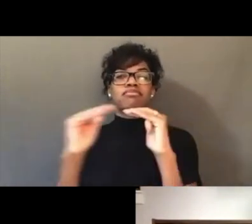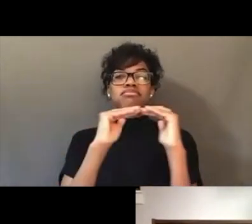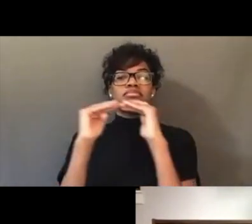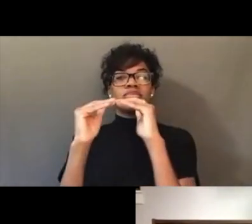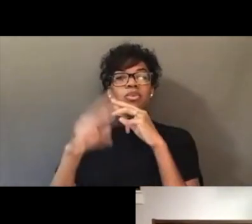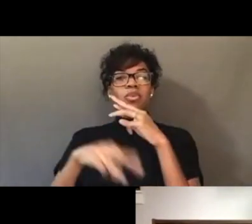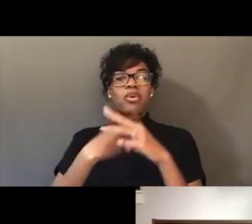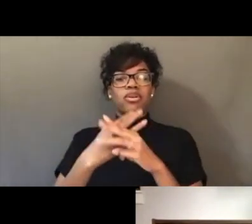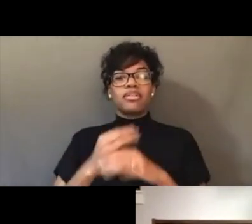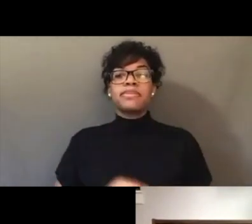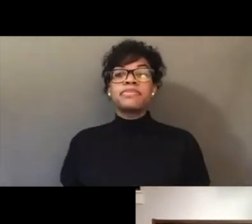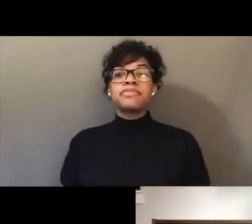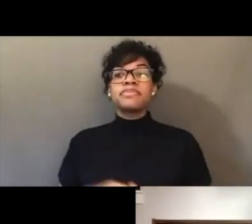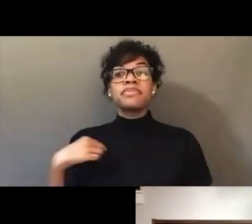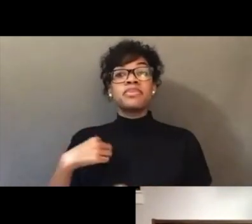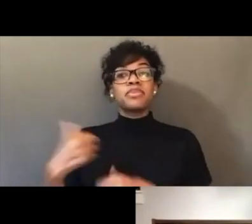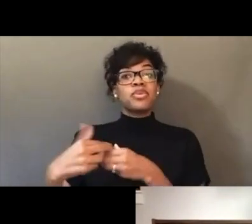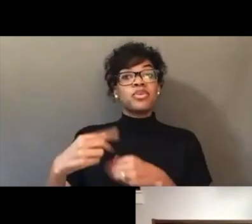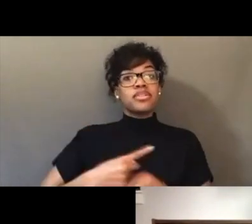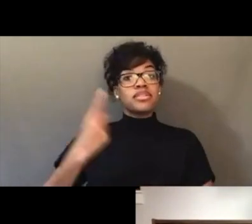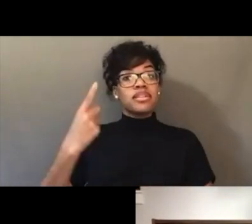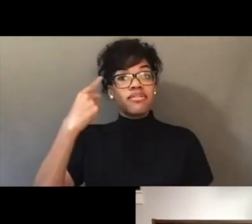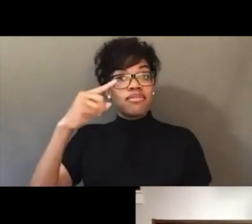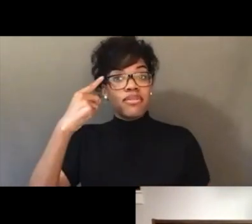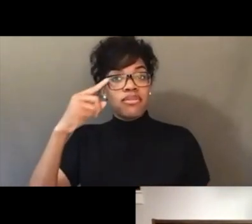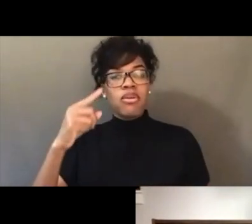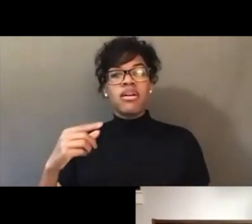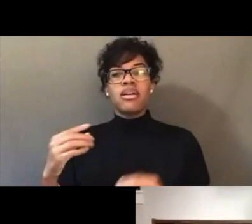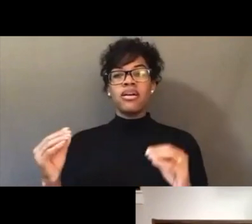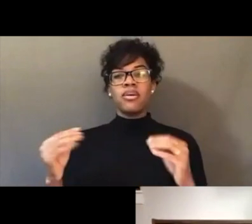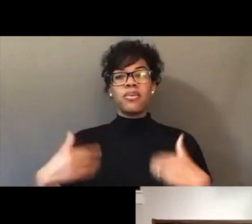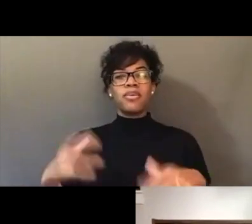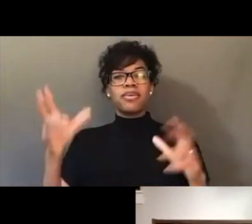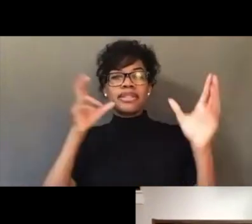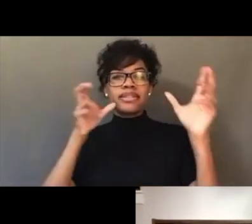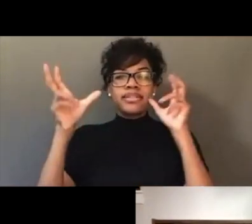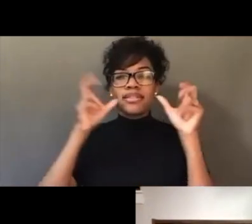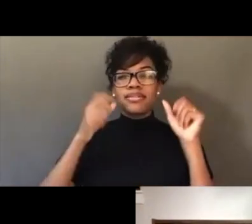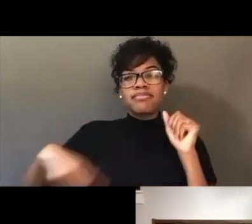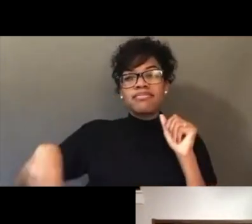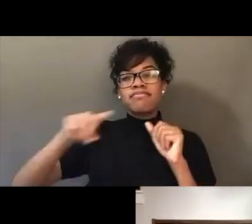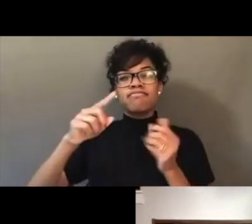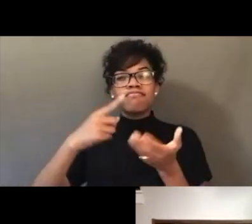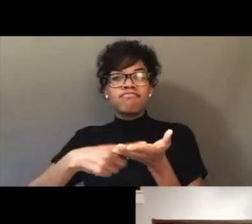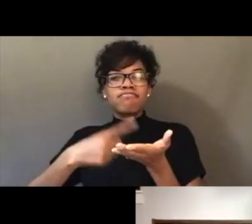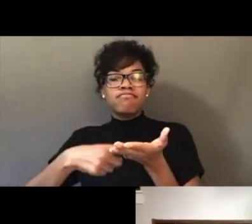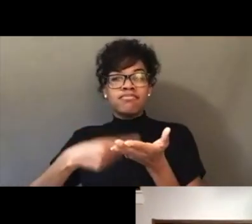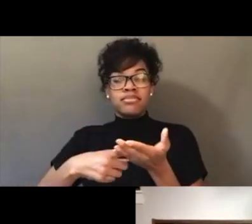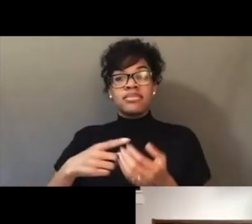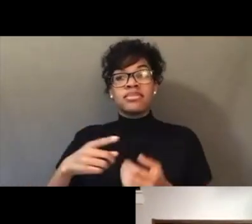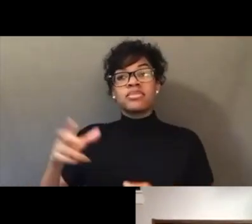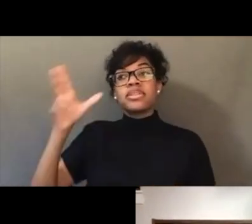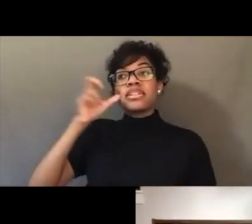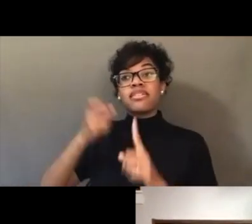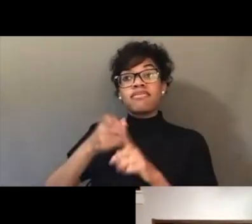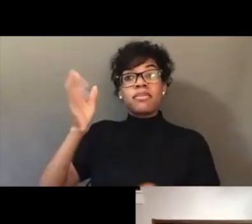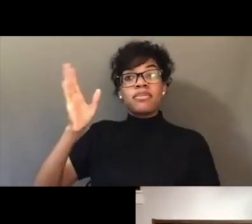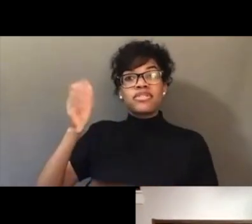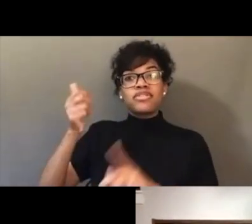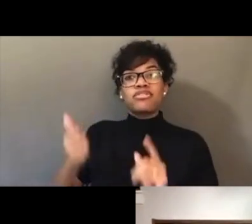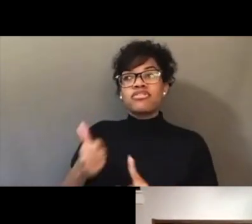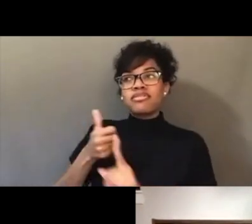an opportunity to hear directly from contributors to the new teacher book, who will share stories and